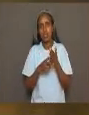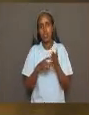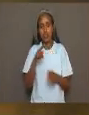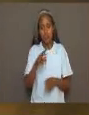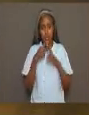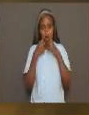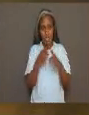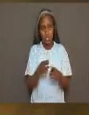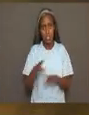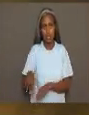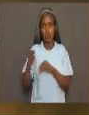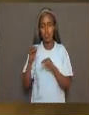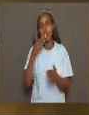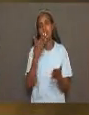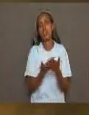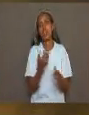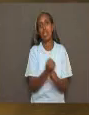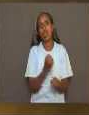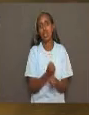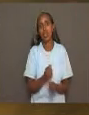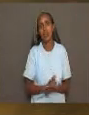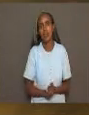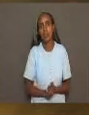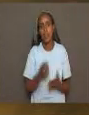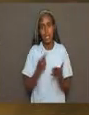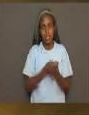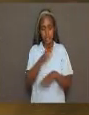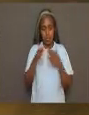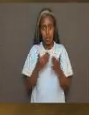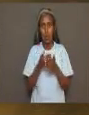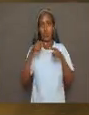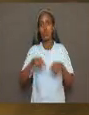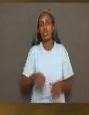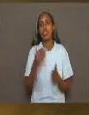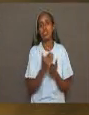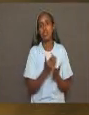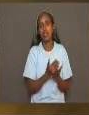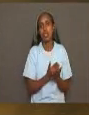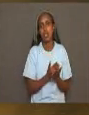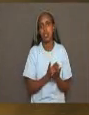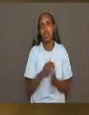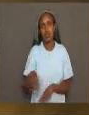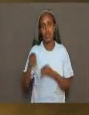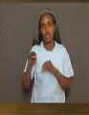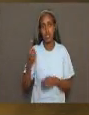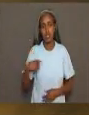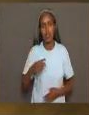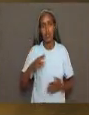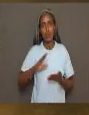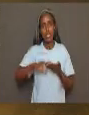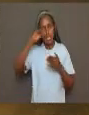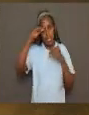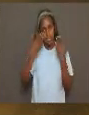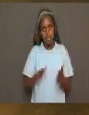students? Great work. That is all for today's lesson, students. We have learned about